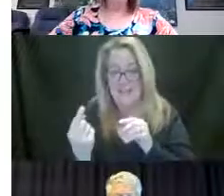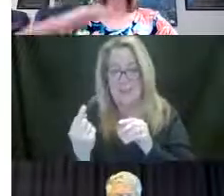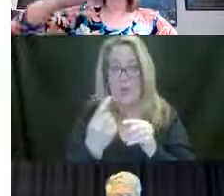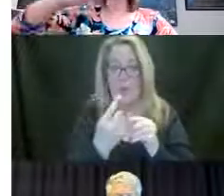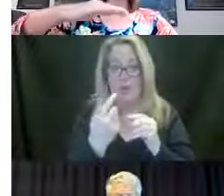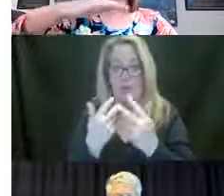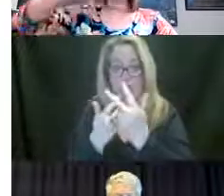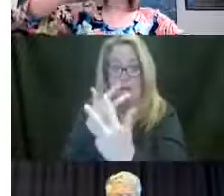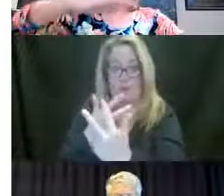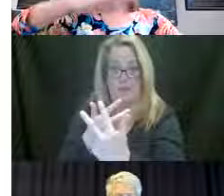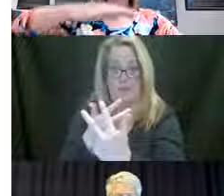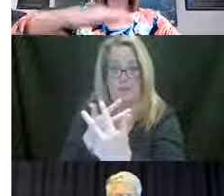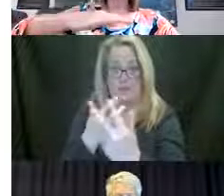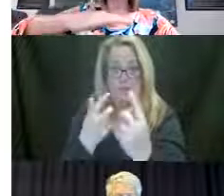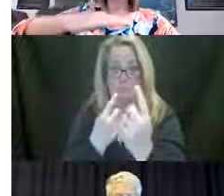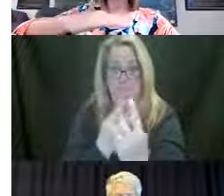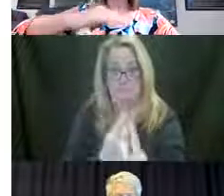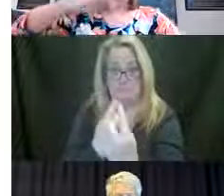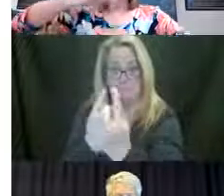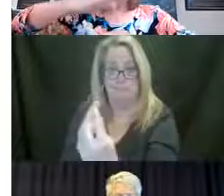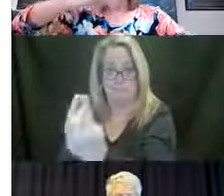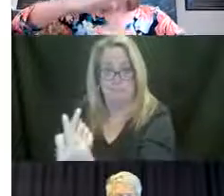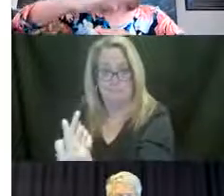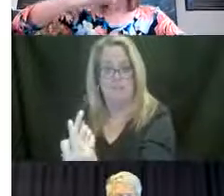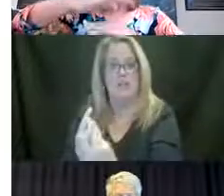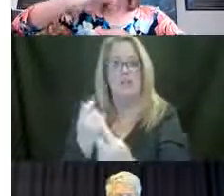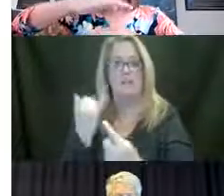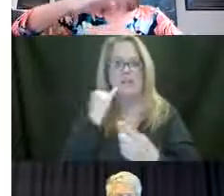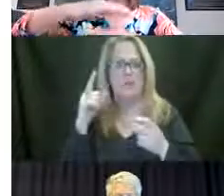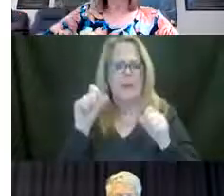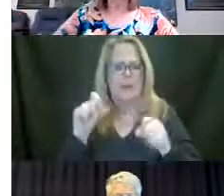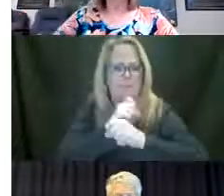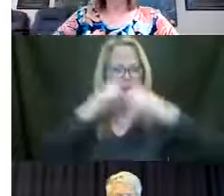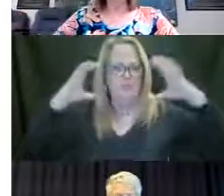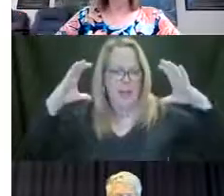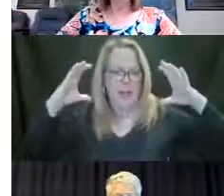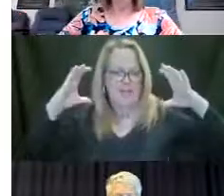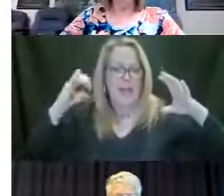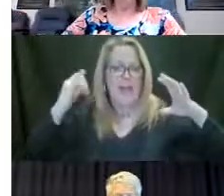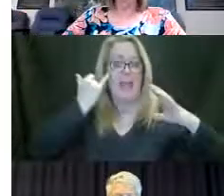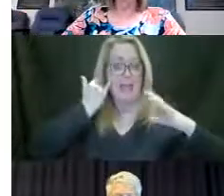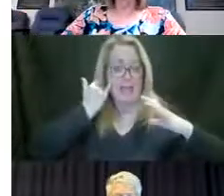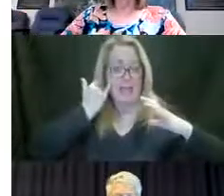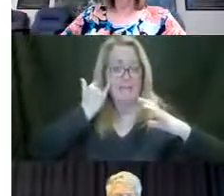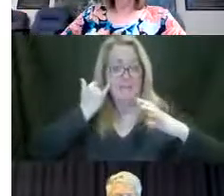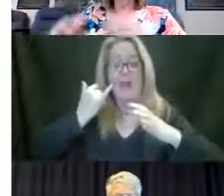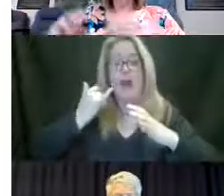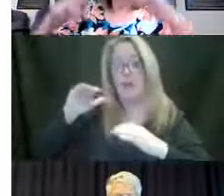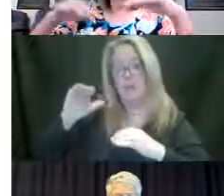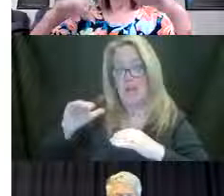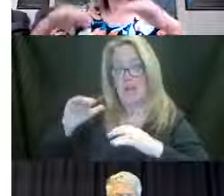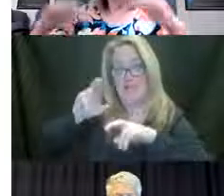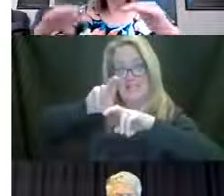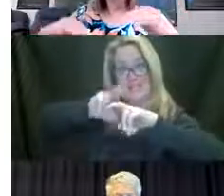the bottom and the top that connect them. So if you kind of get the idea, if a child is to sit on it, it